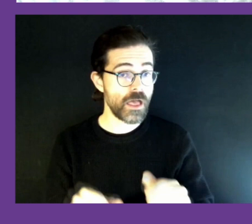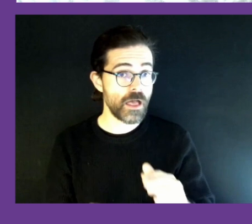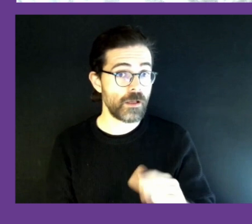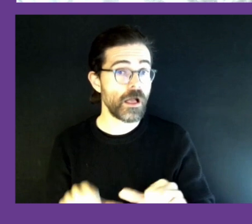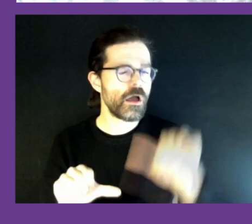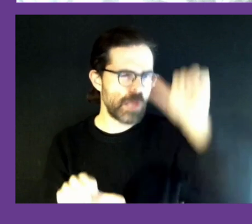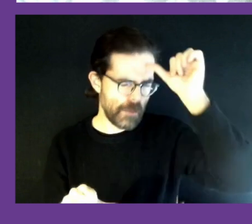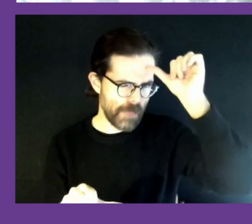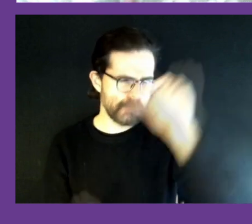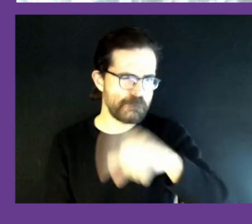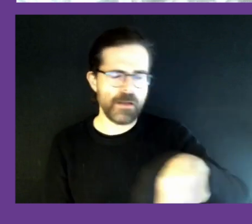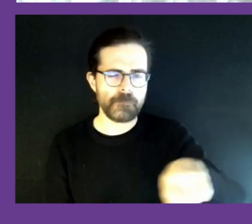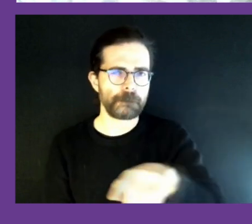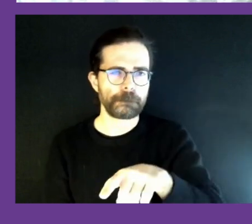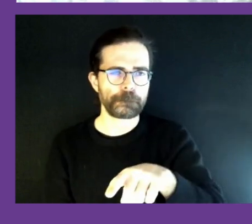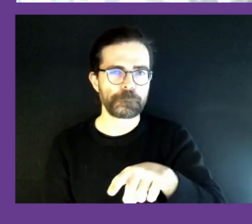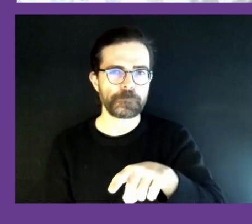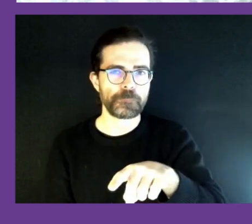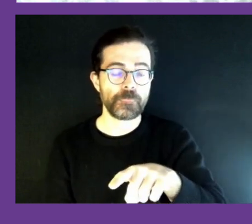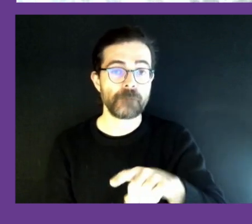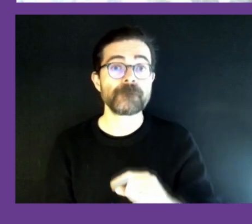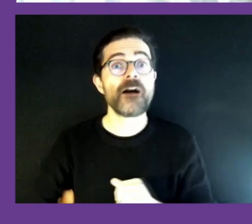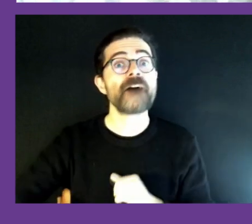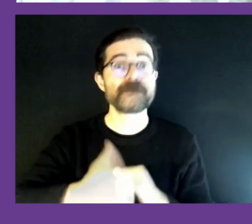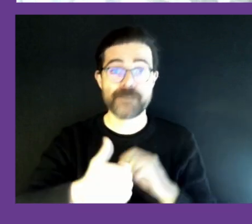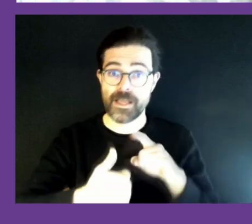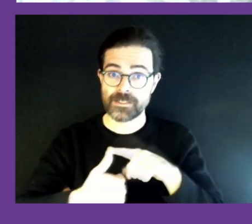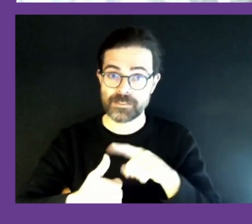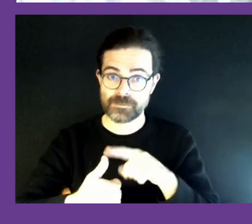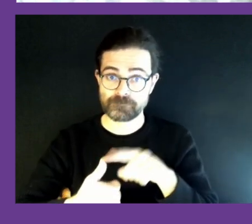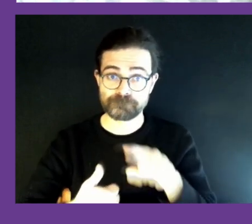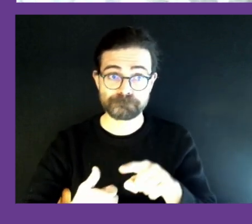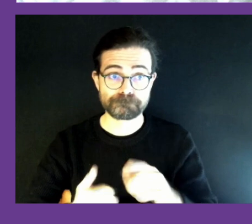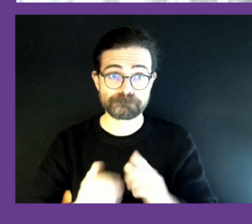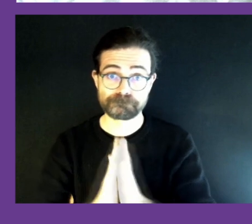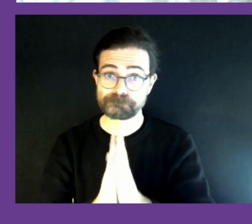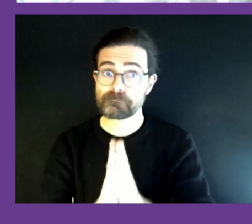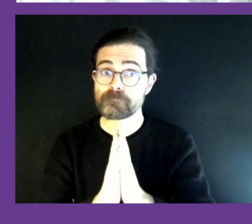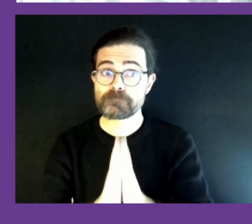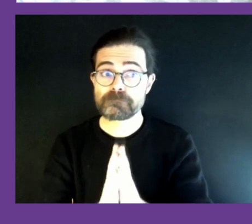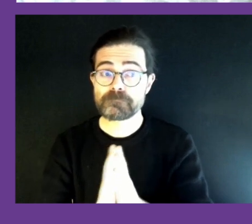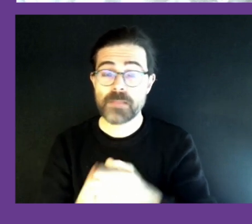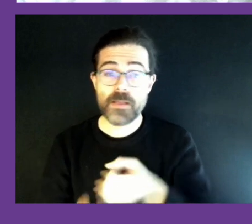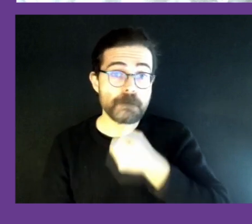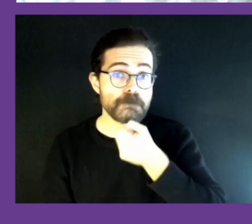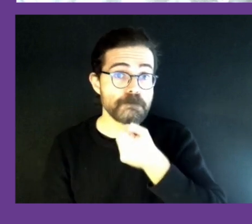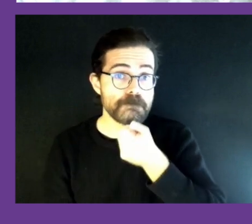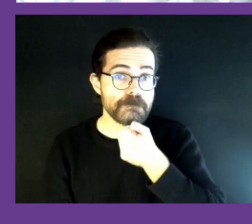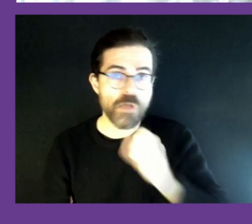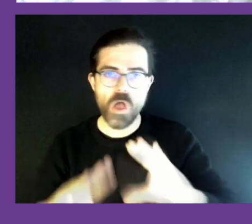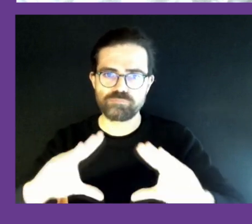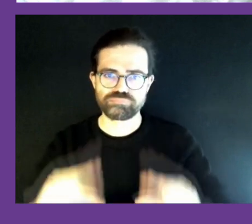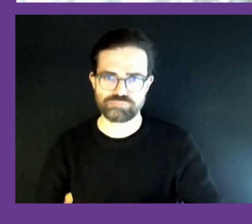that first of all, we ask you, and you are all muted during the presentations. We are in a webinar format of